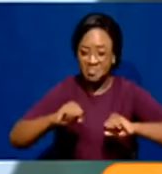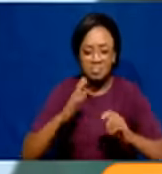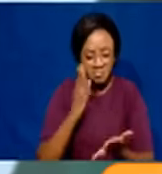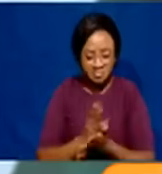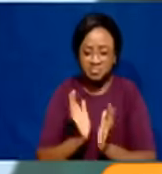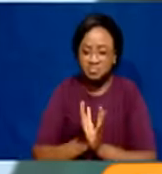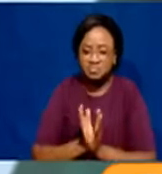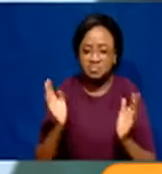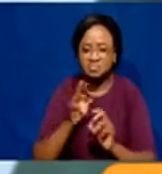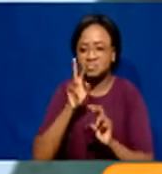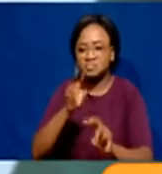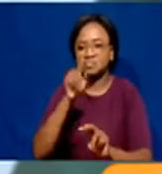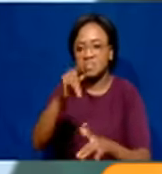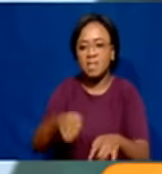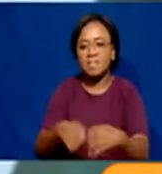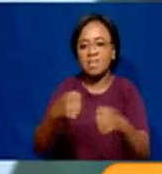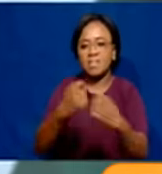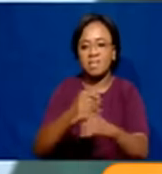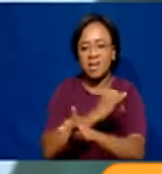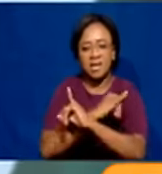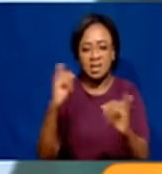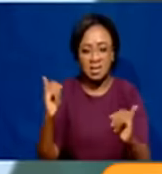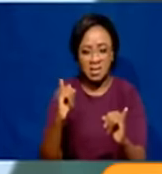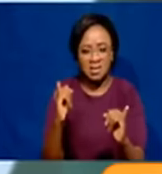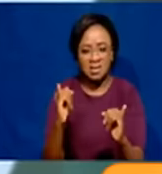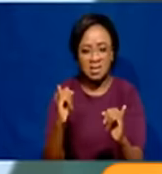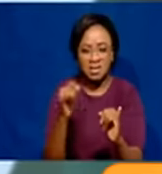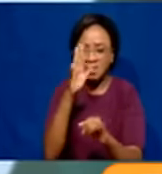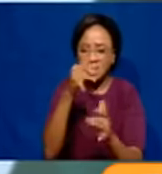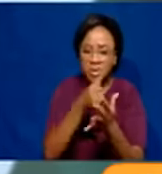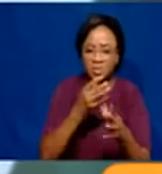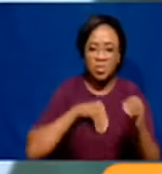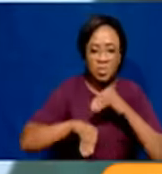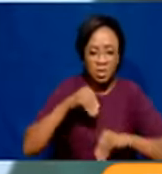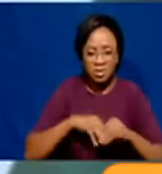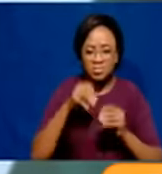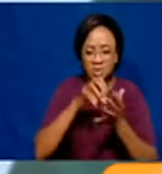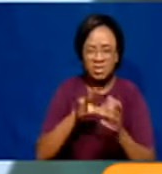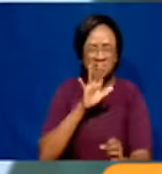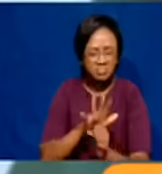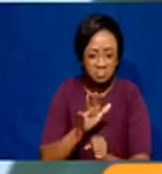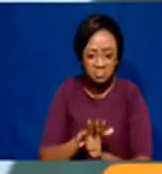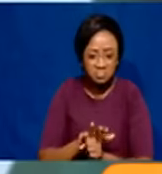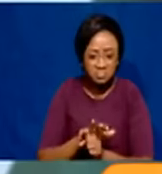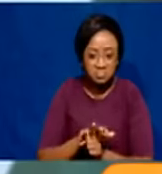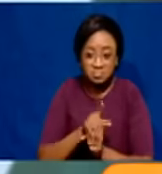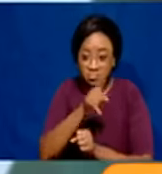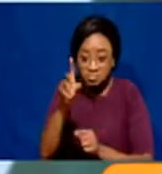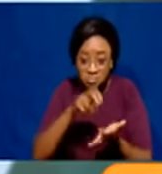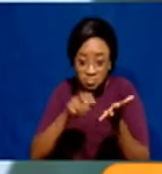public of betraying their oath of office, implicated in mega corruption scandals. Have they